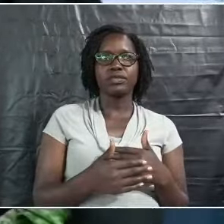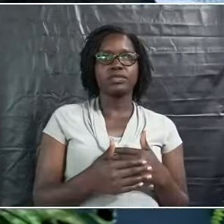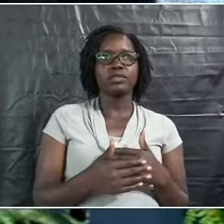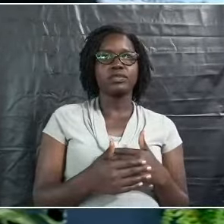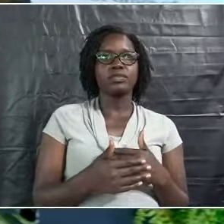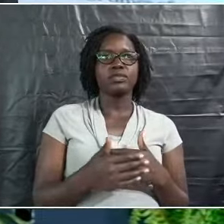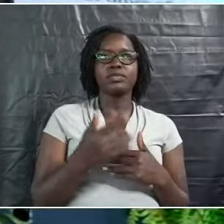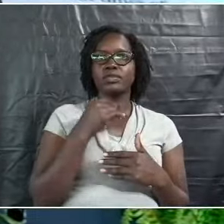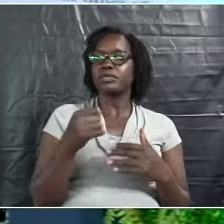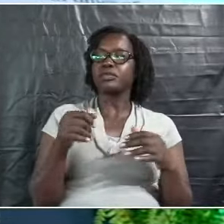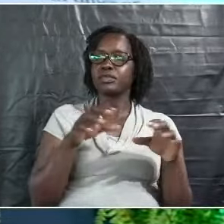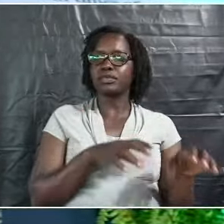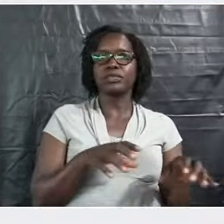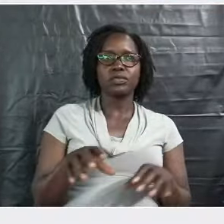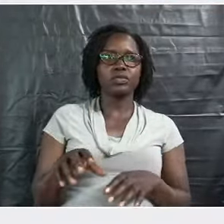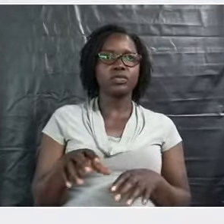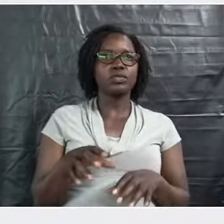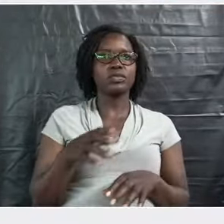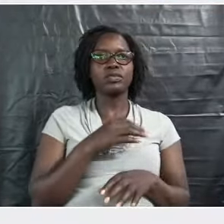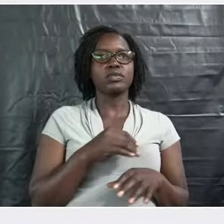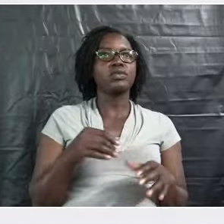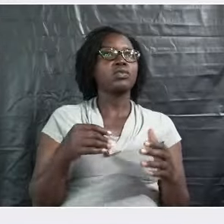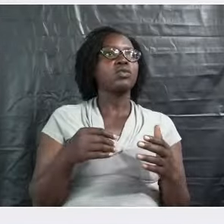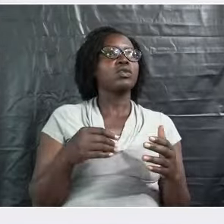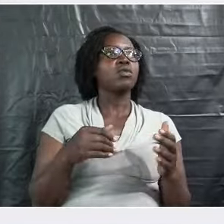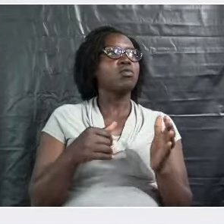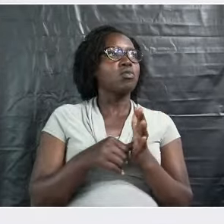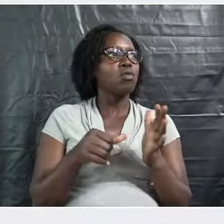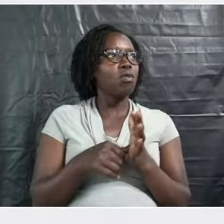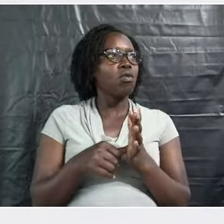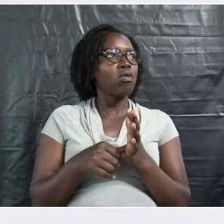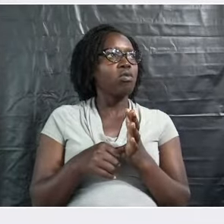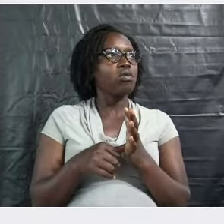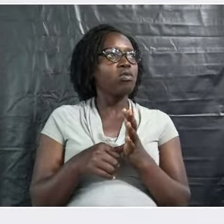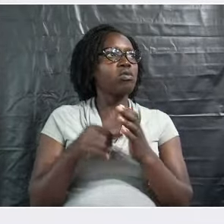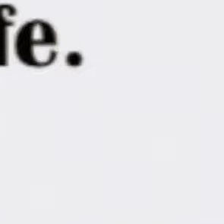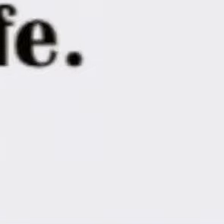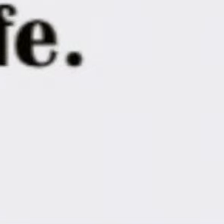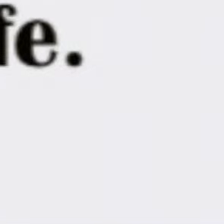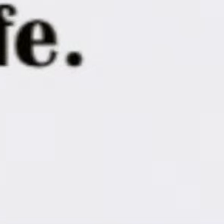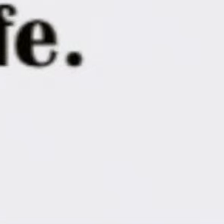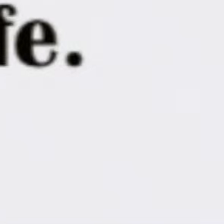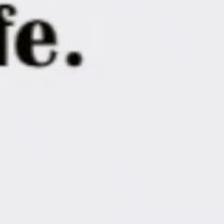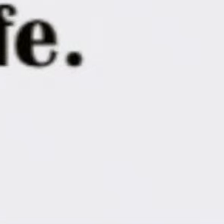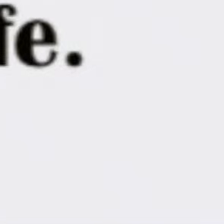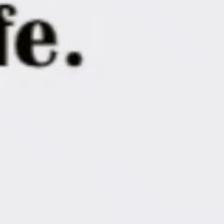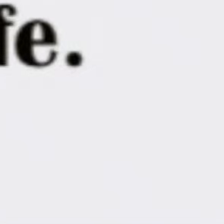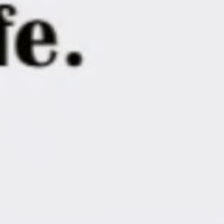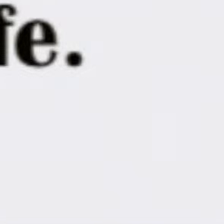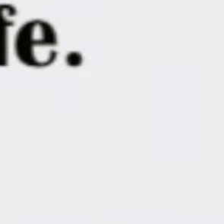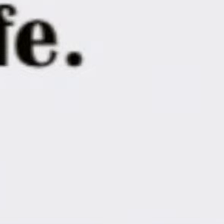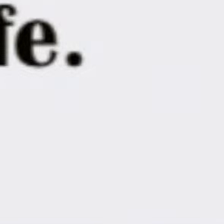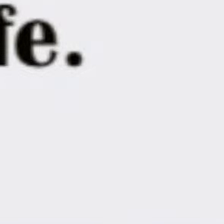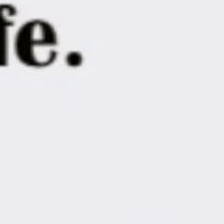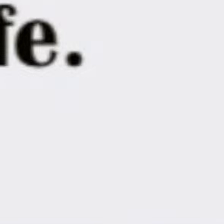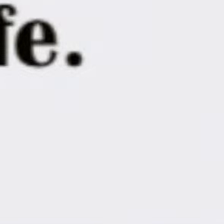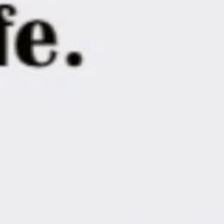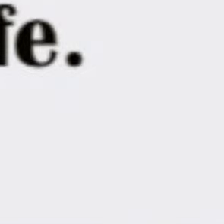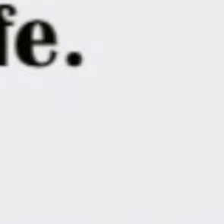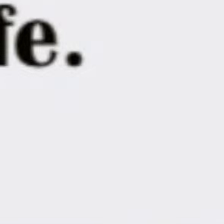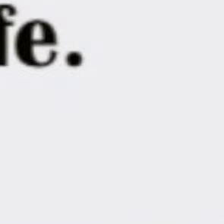So affliction and adversity may cause much inconvenience and may bring great